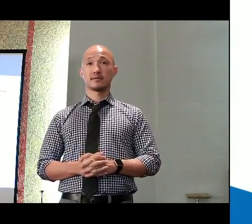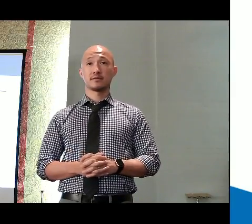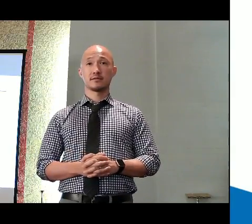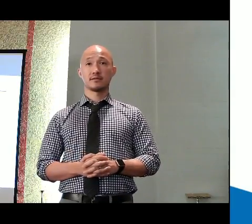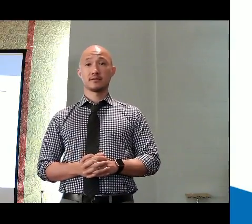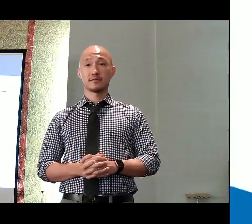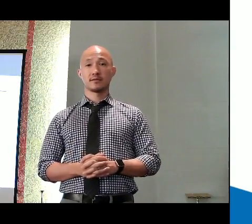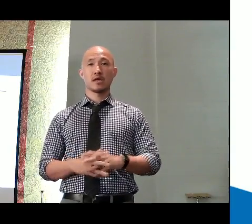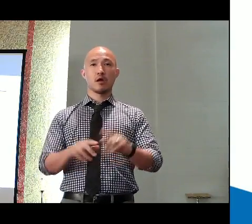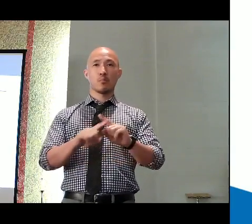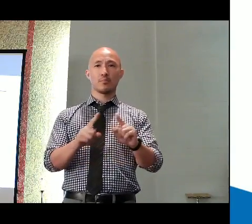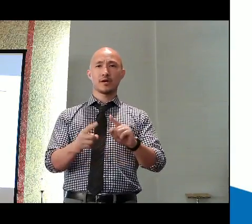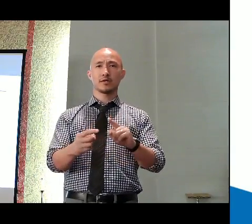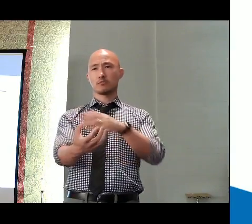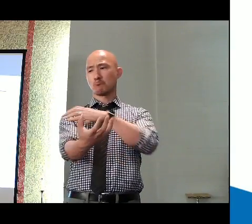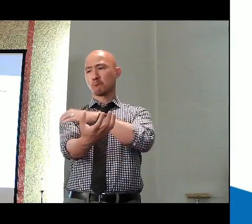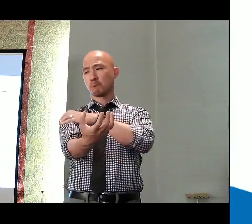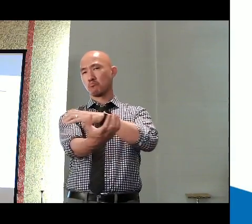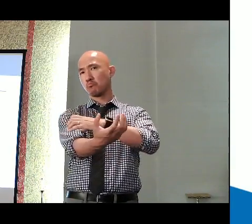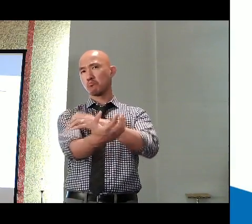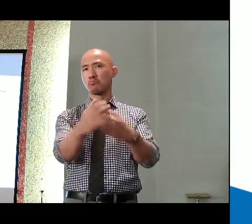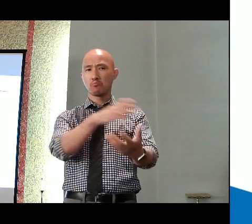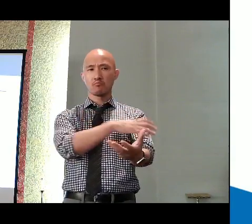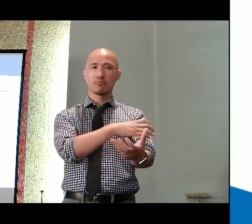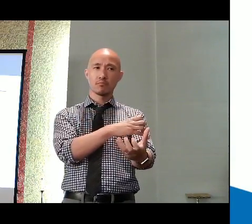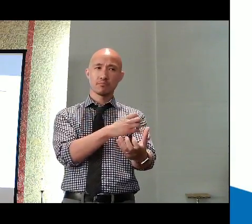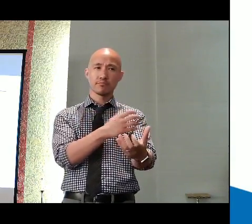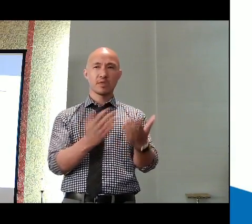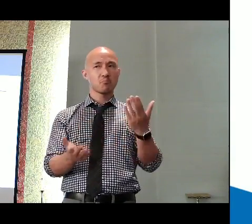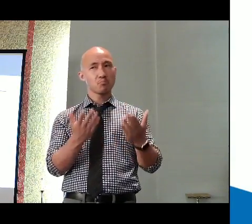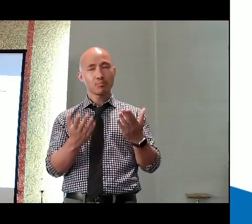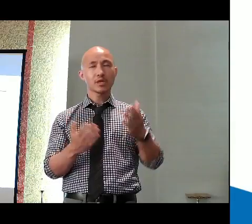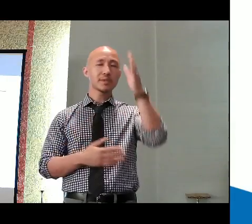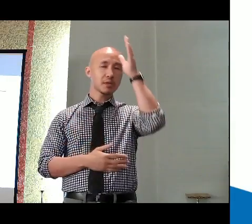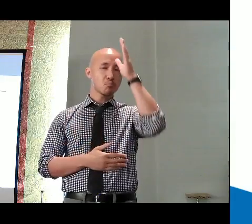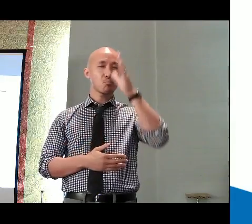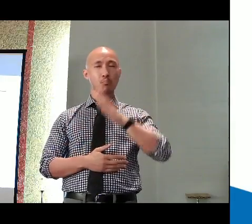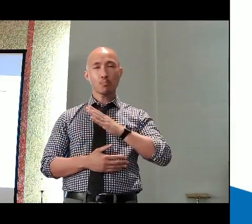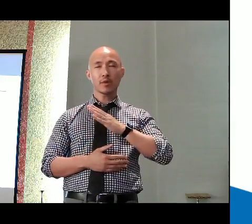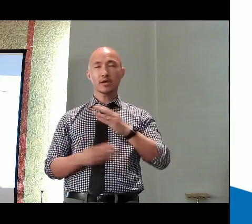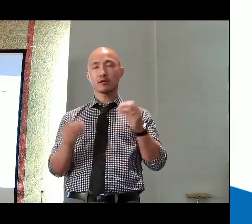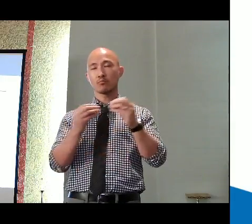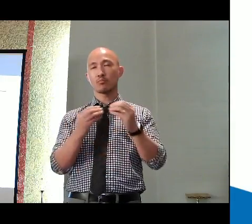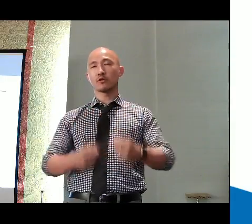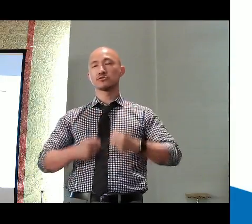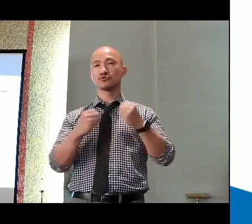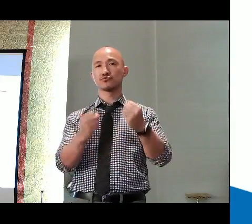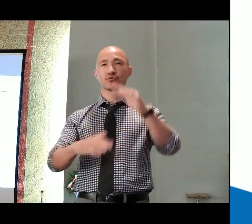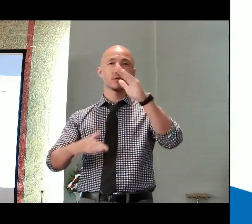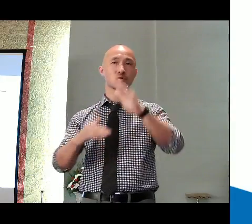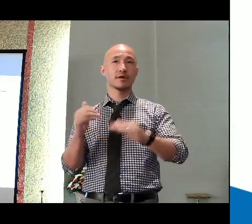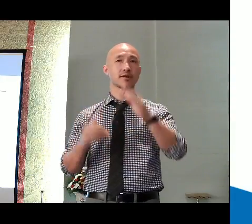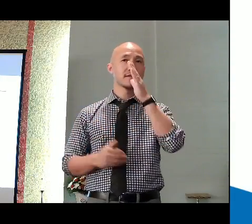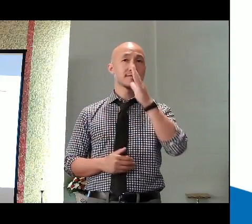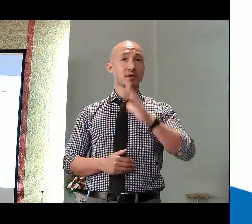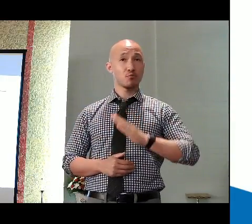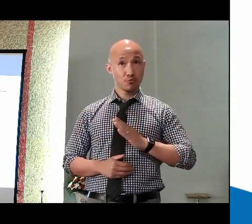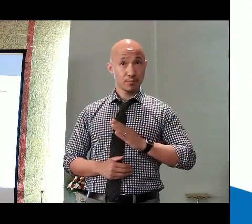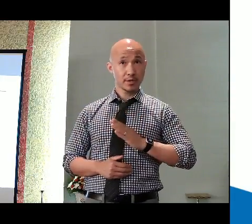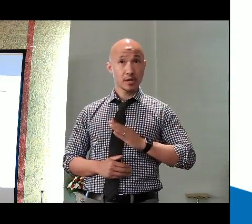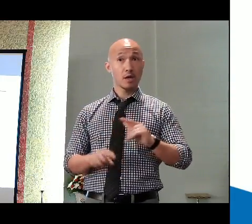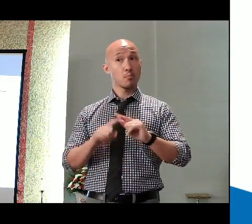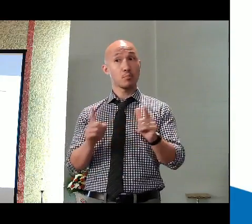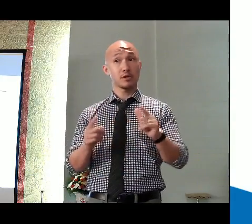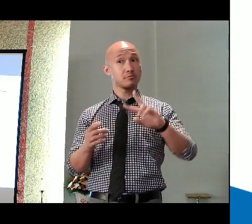brute muscular strength, perhaps we can make a general statement saying that men tend to have more, but